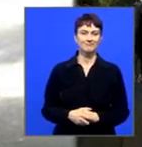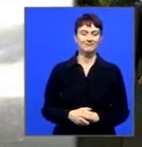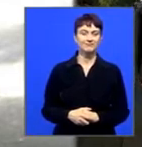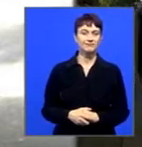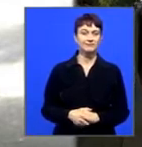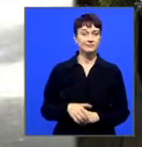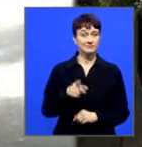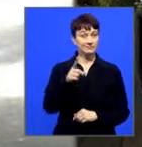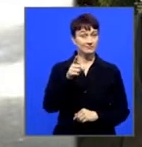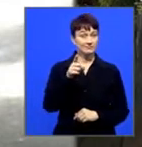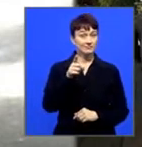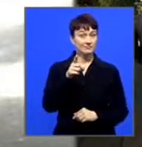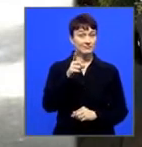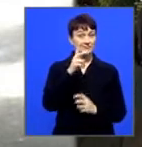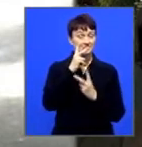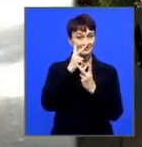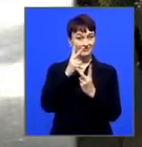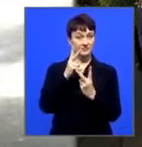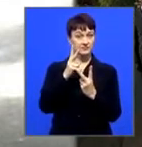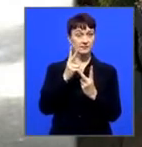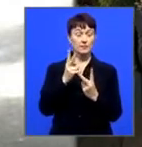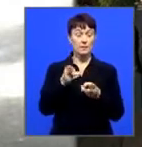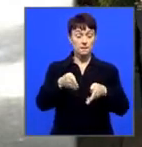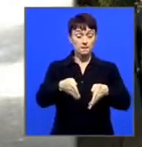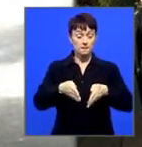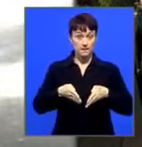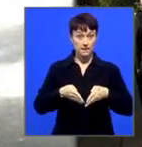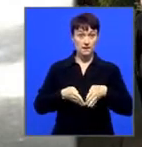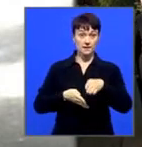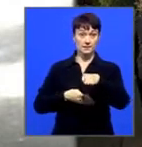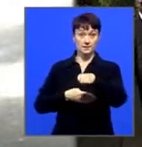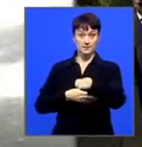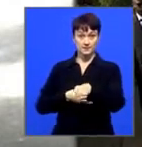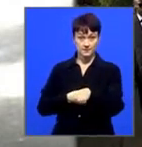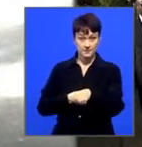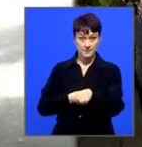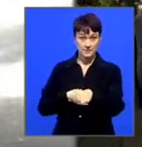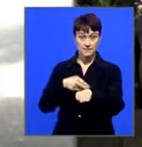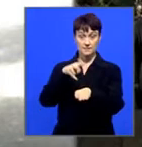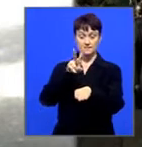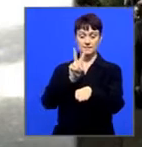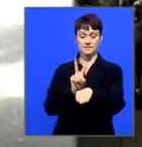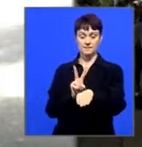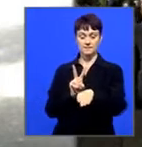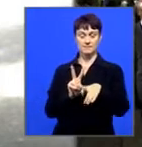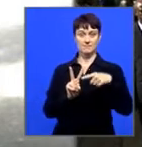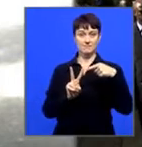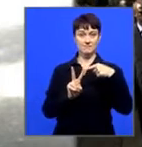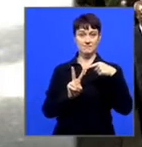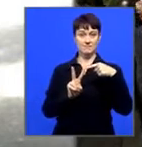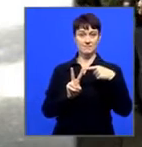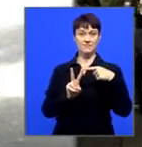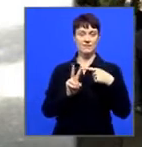You can also see that the family and our defense minister walking side by side with